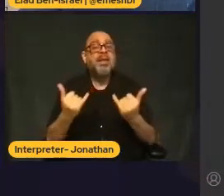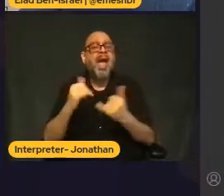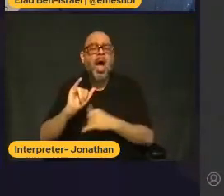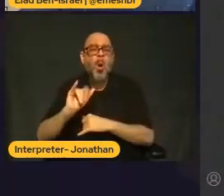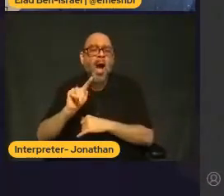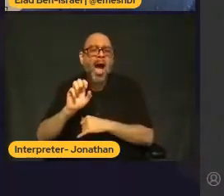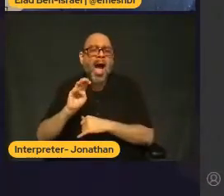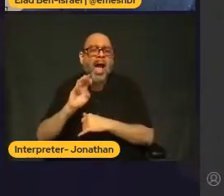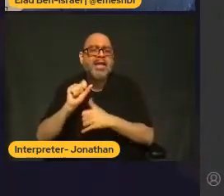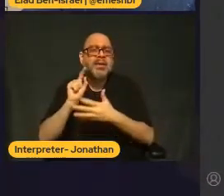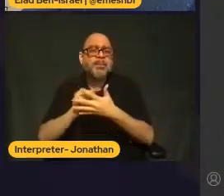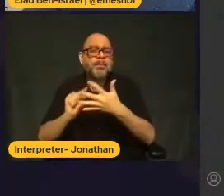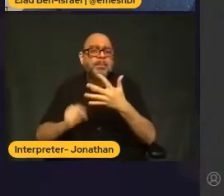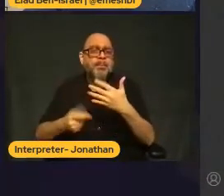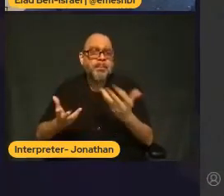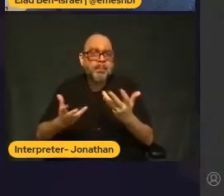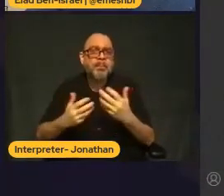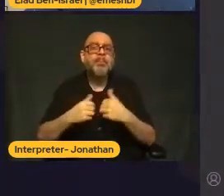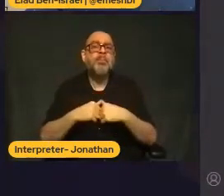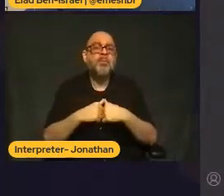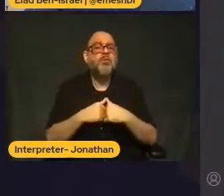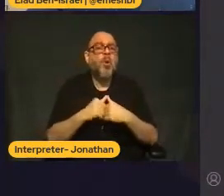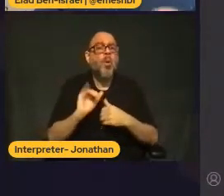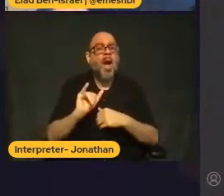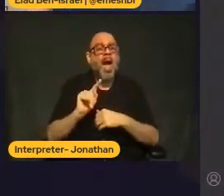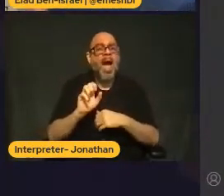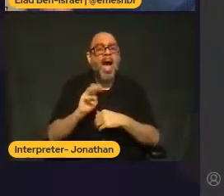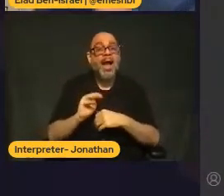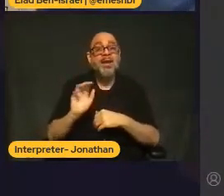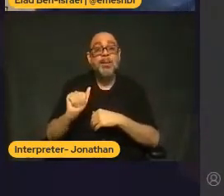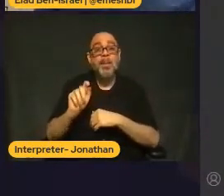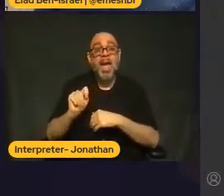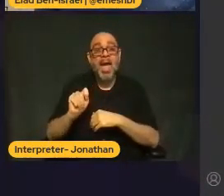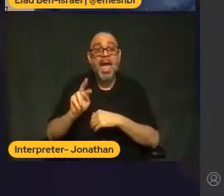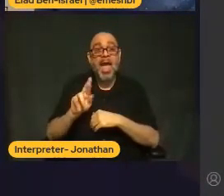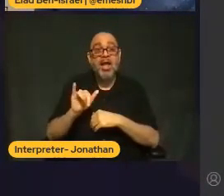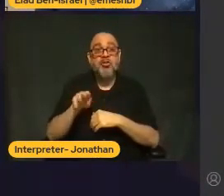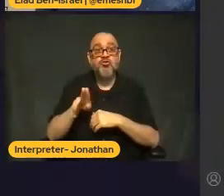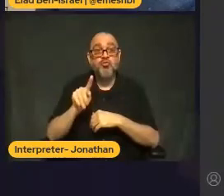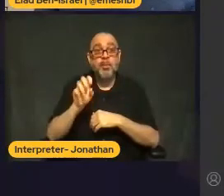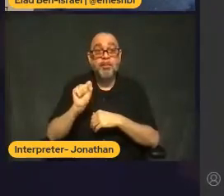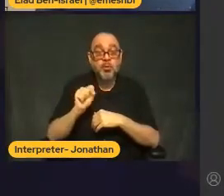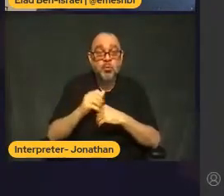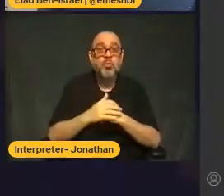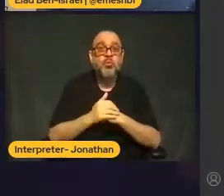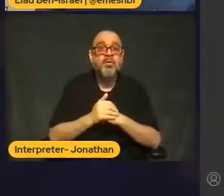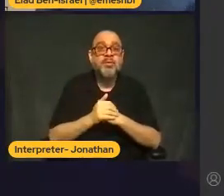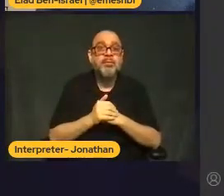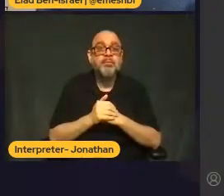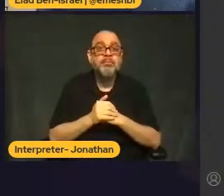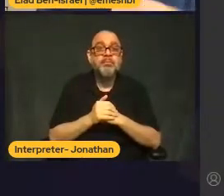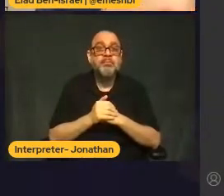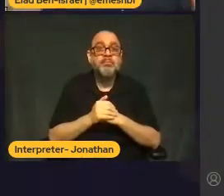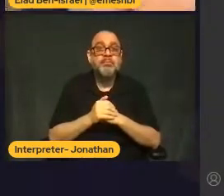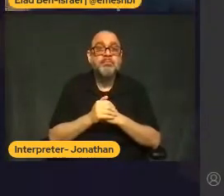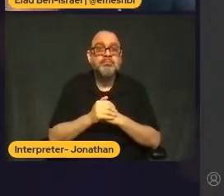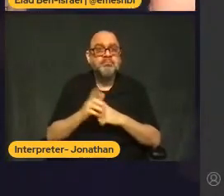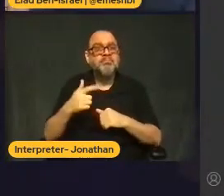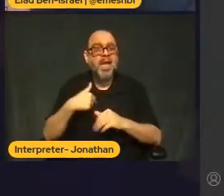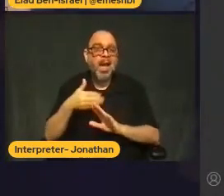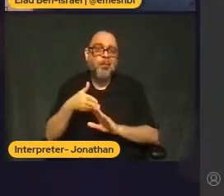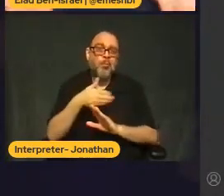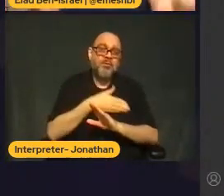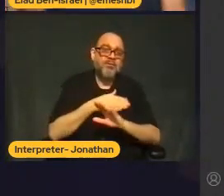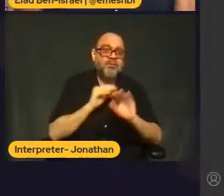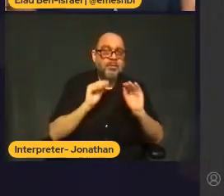item attributes. I'm going to fill them out previously. Okay, so I'm slowly